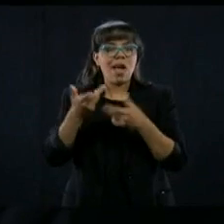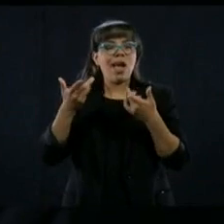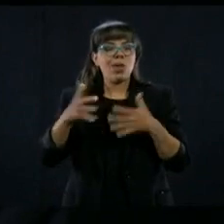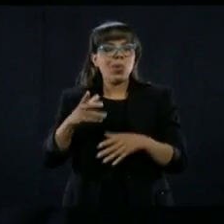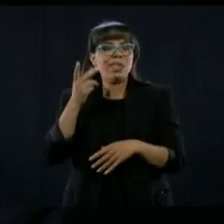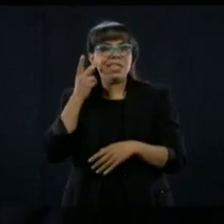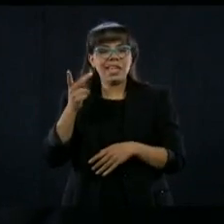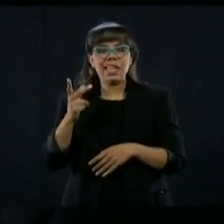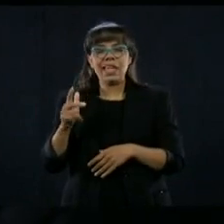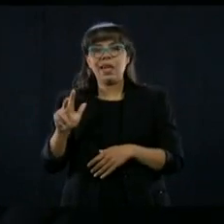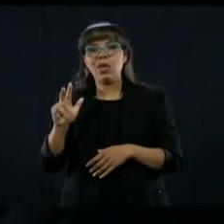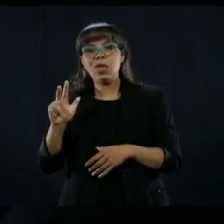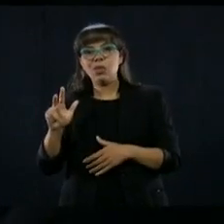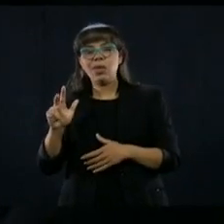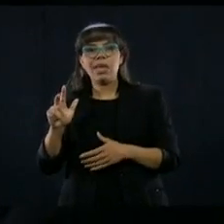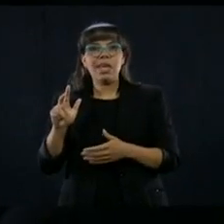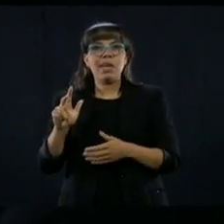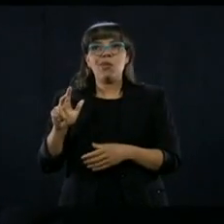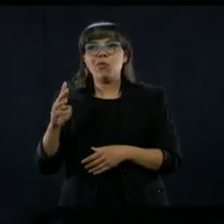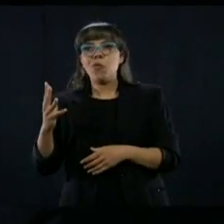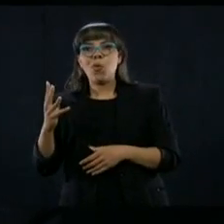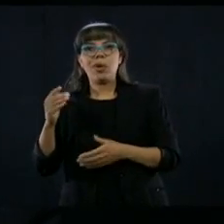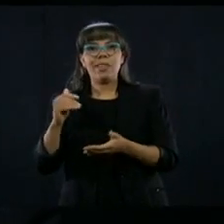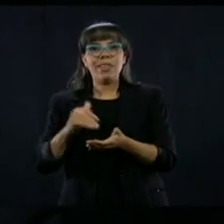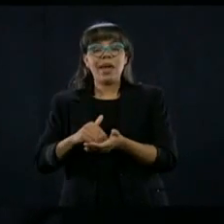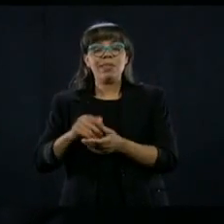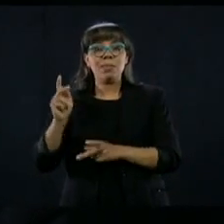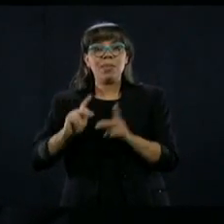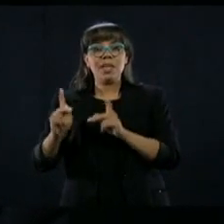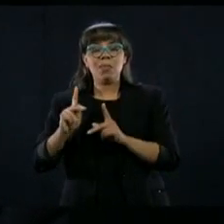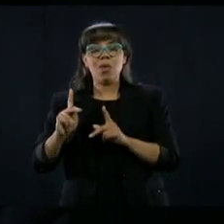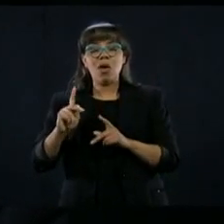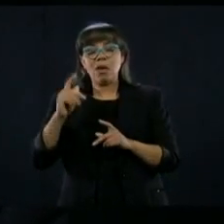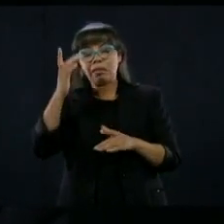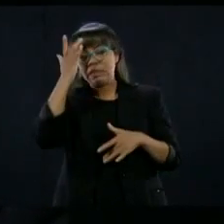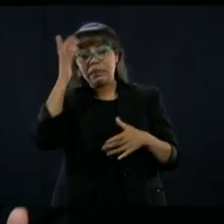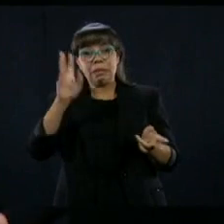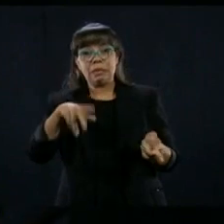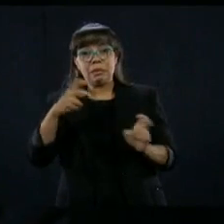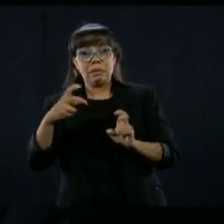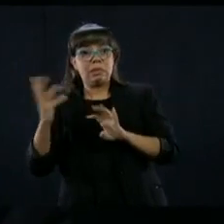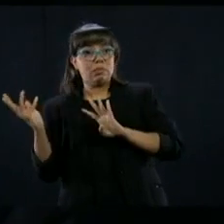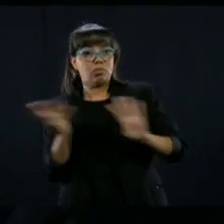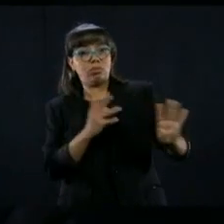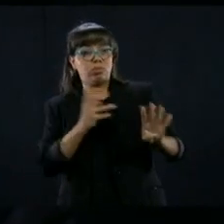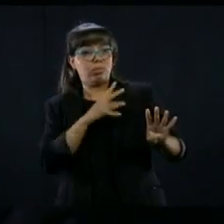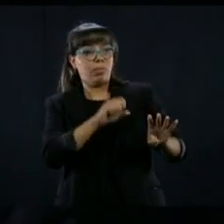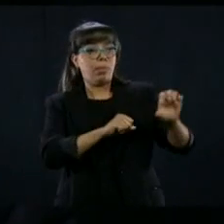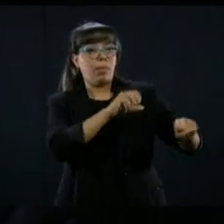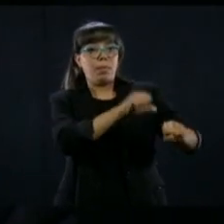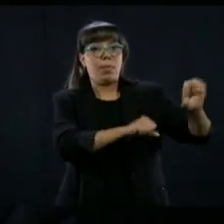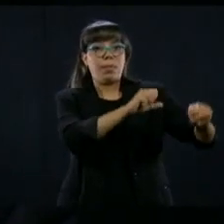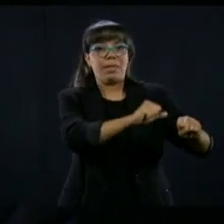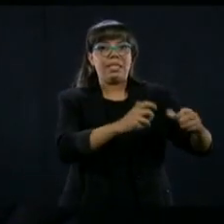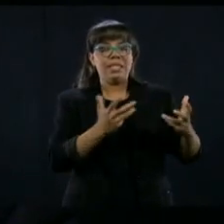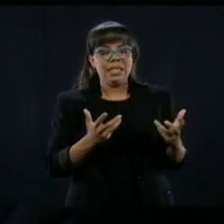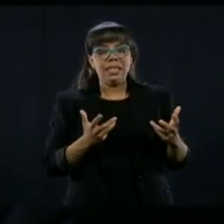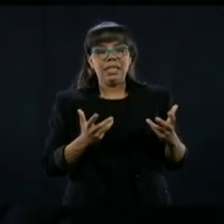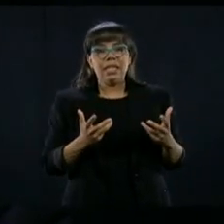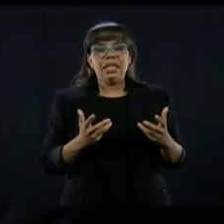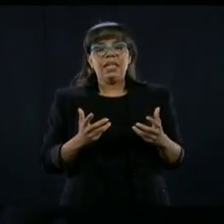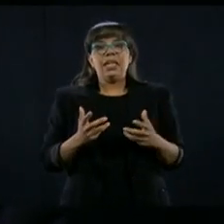people hospitalized. So it's not easy. And the margin is tighter